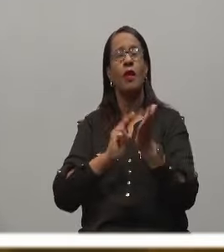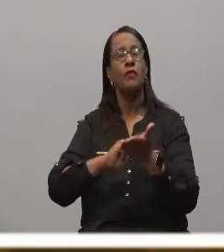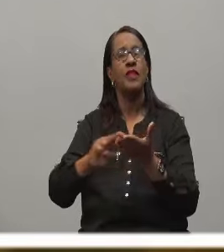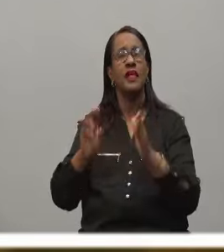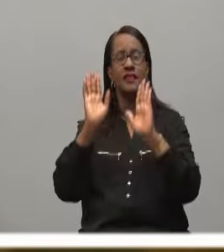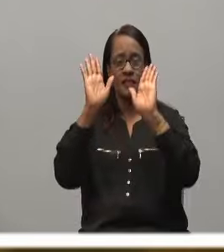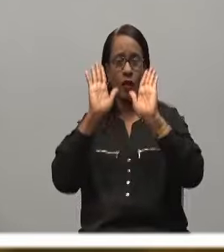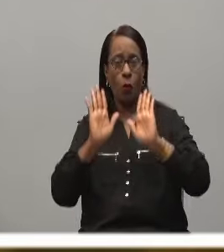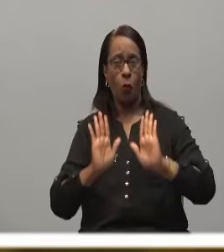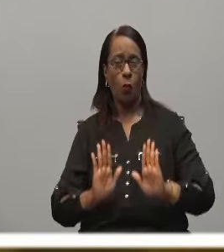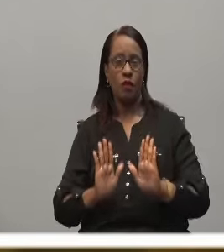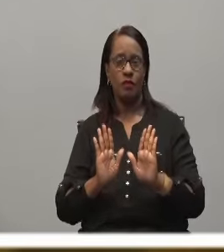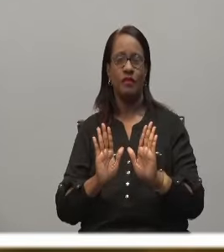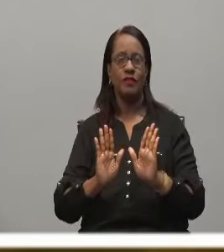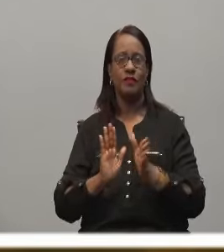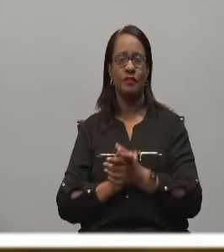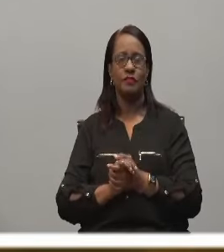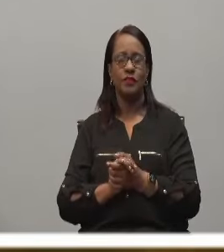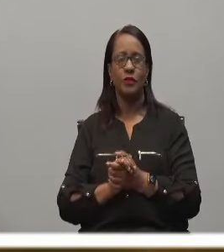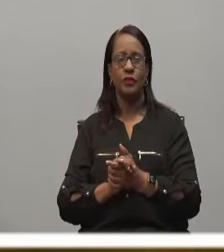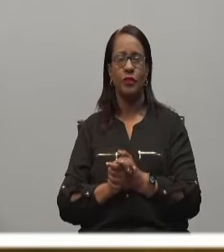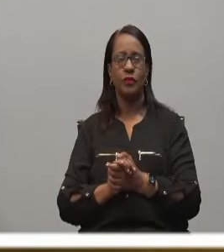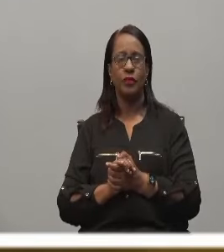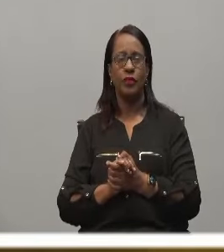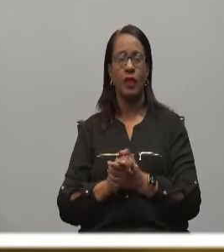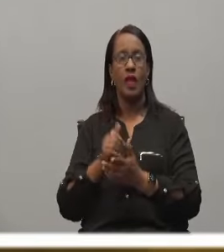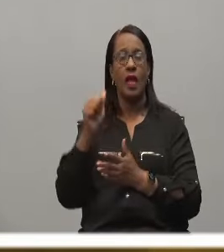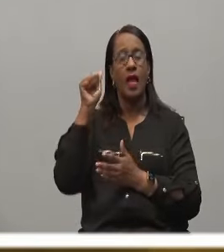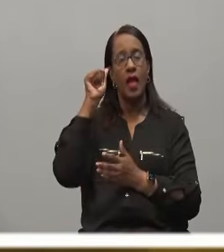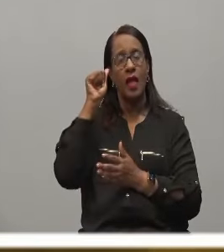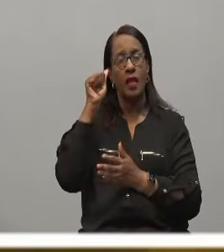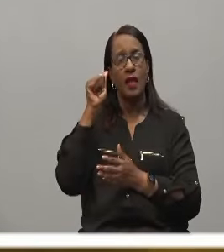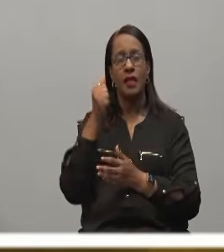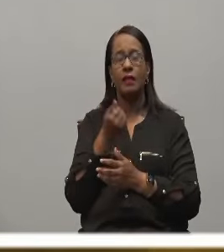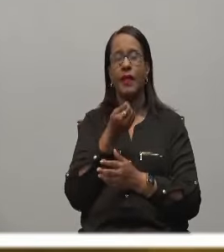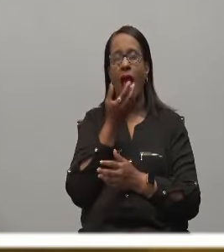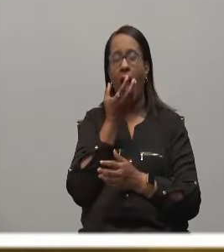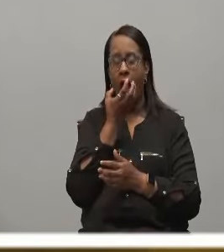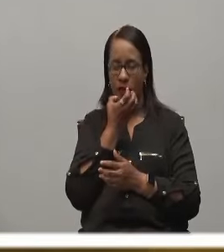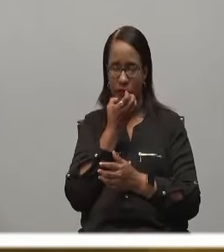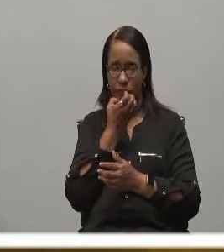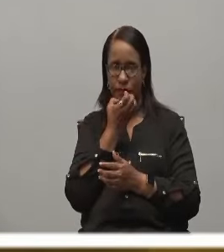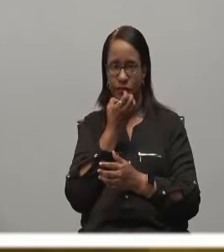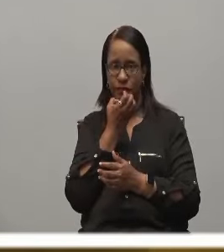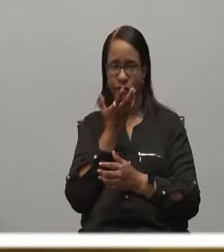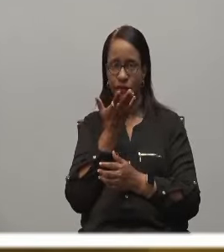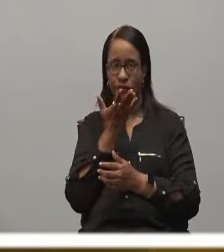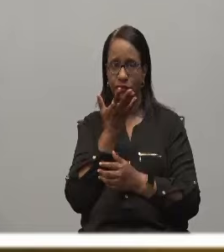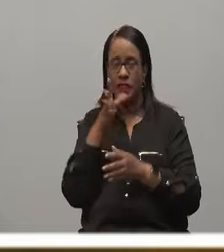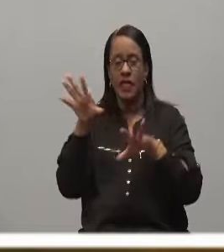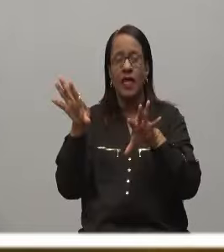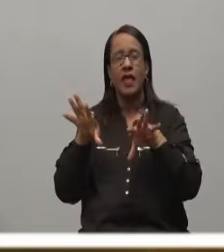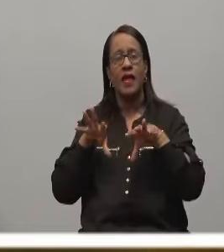And Adam gave in and ate. He gave in to the